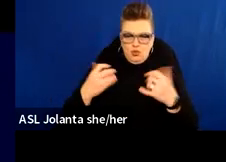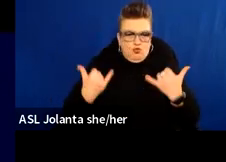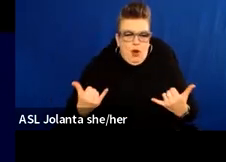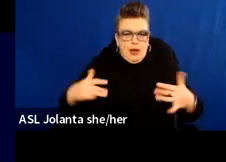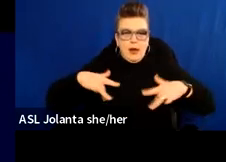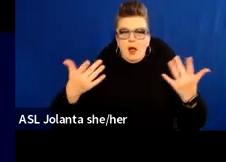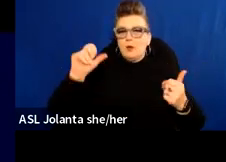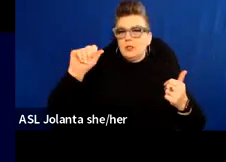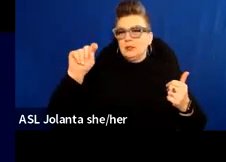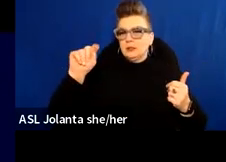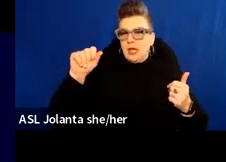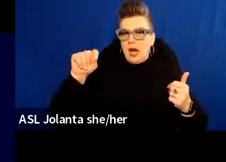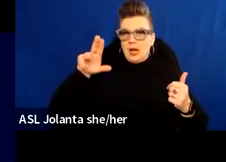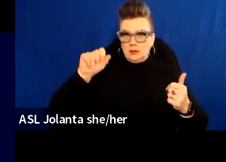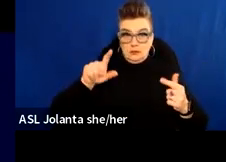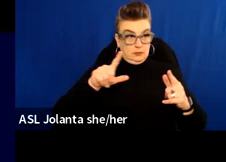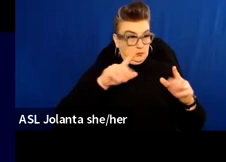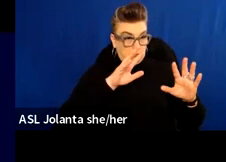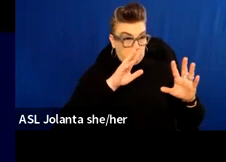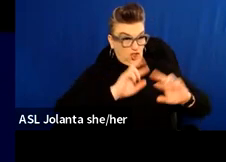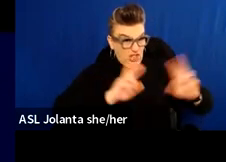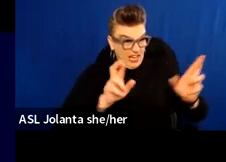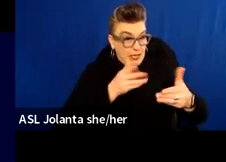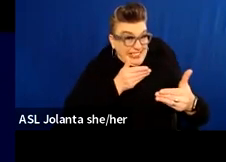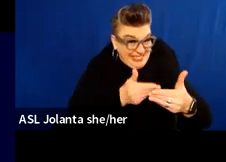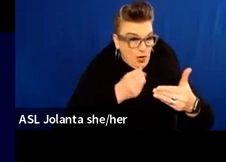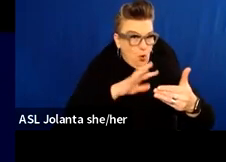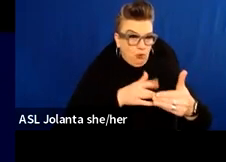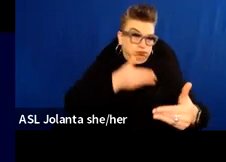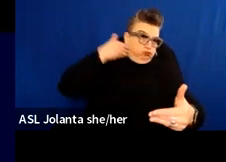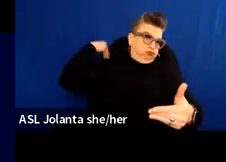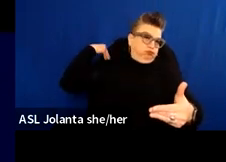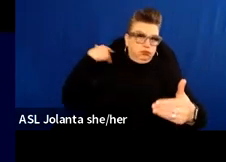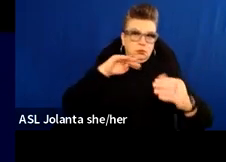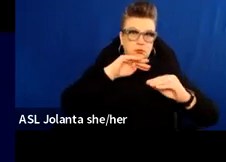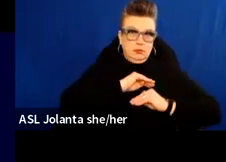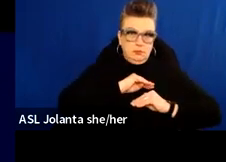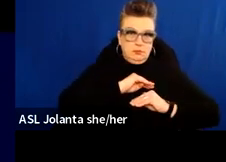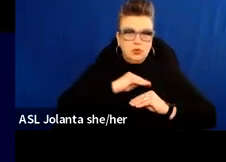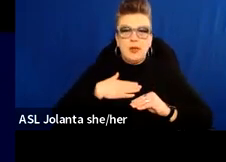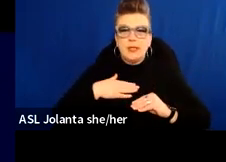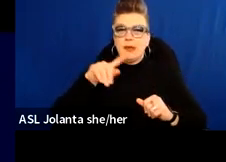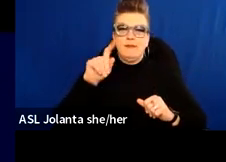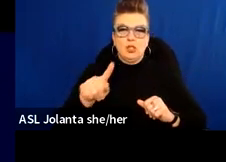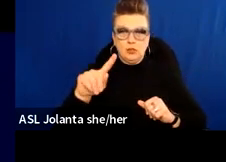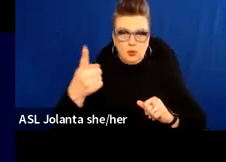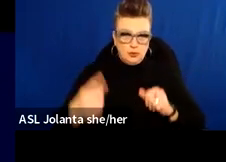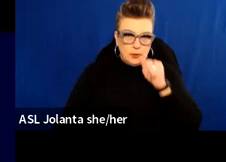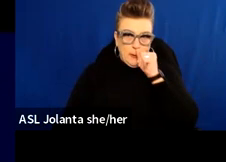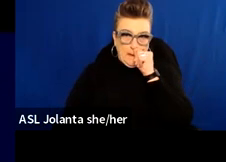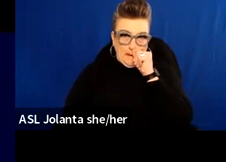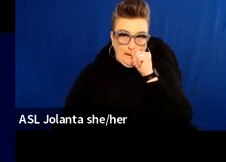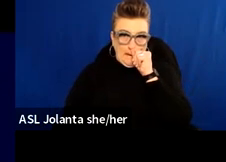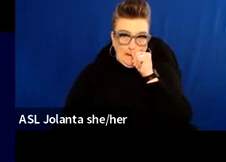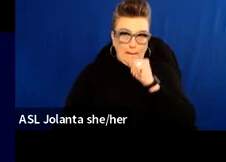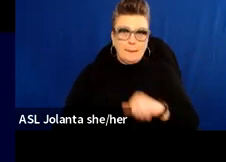terms of its ability to meet that requirement that's my first question yeah we have